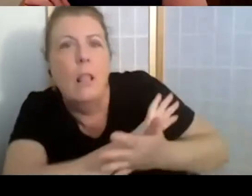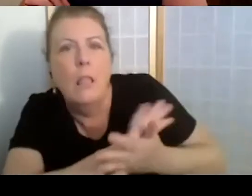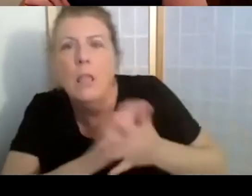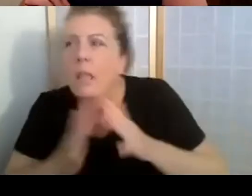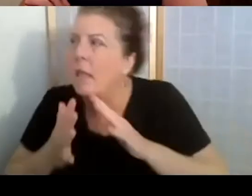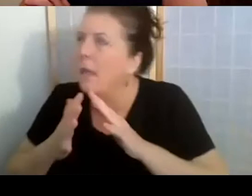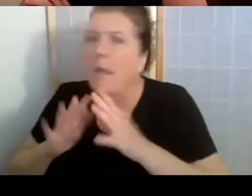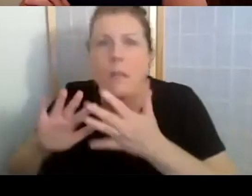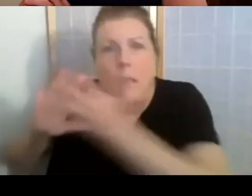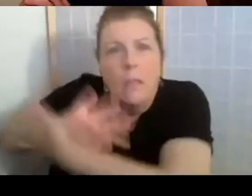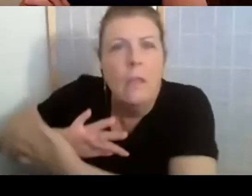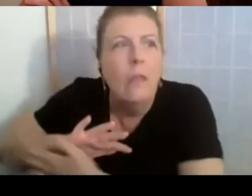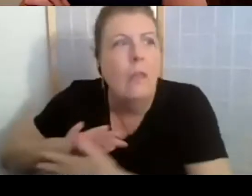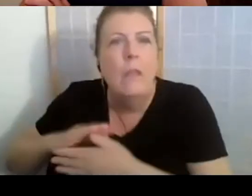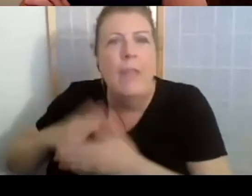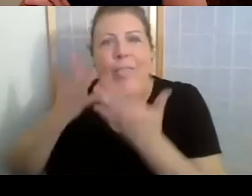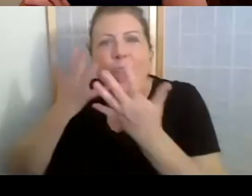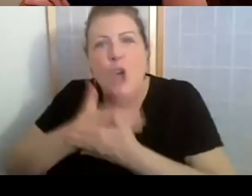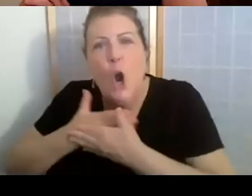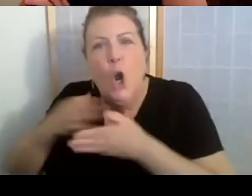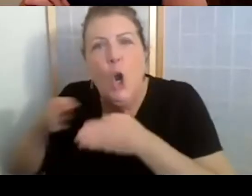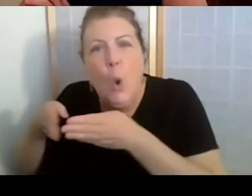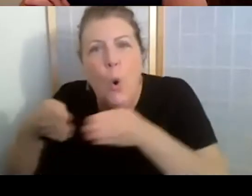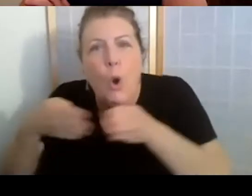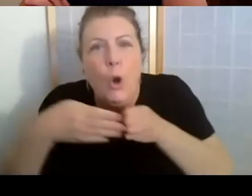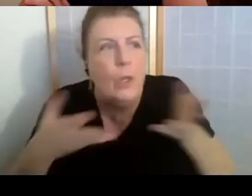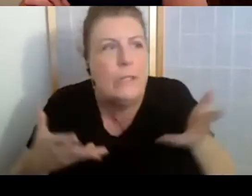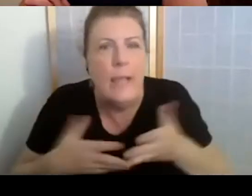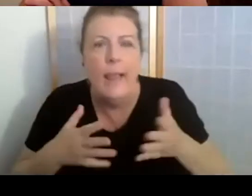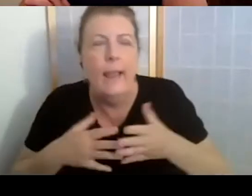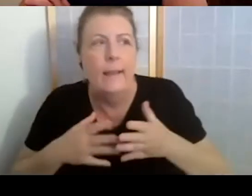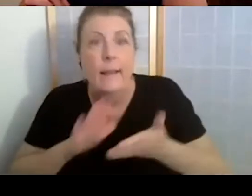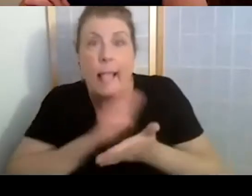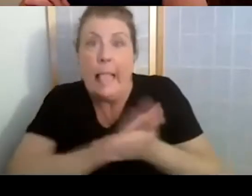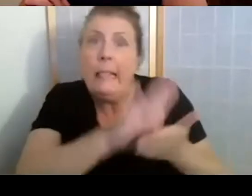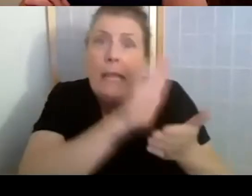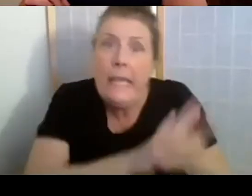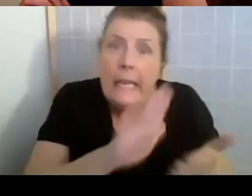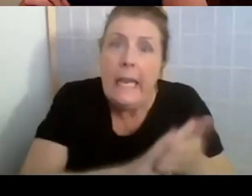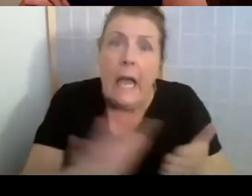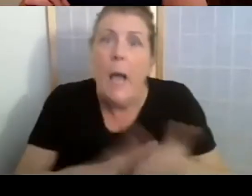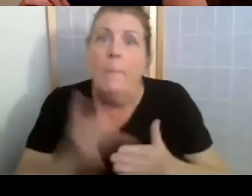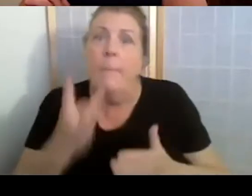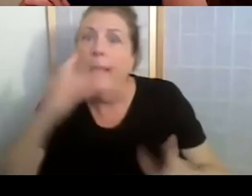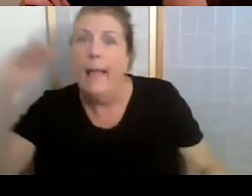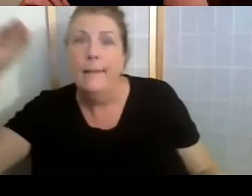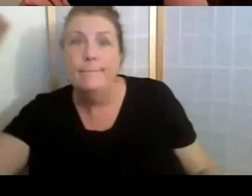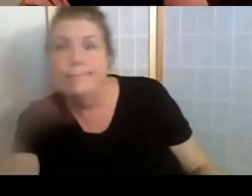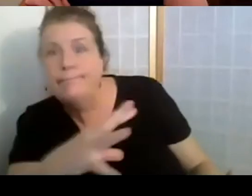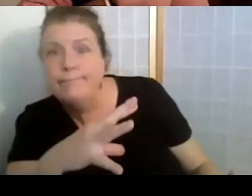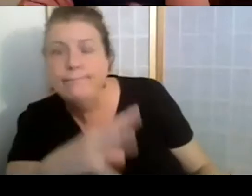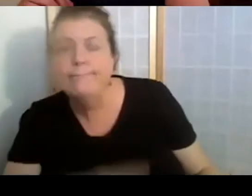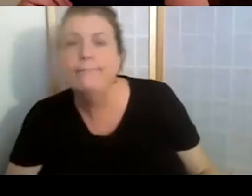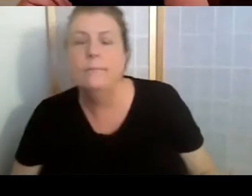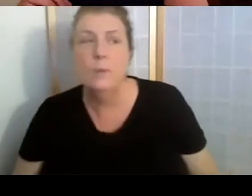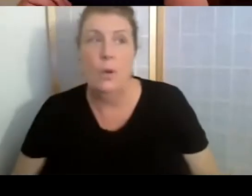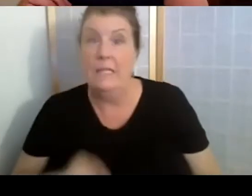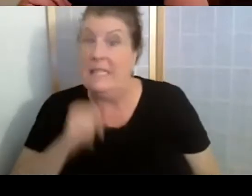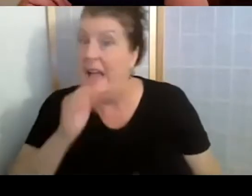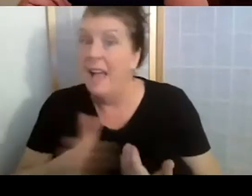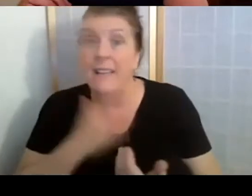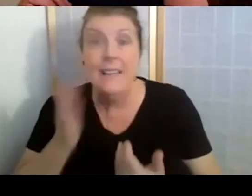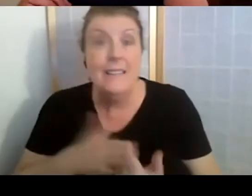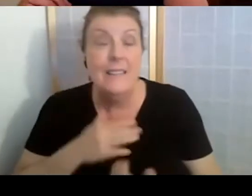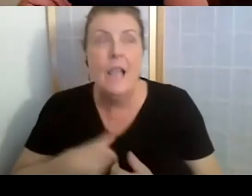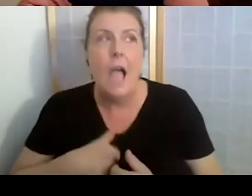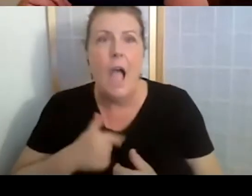and clean it up and start to clean it up. It's not easy, you know? And so I feel like, I mean, I get really excited watching